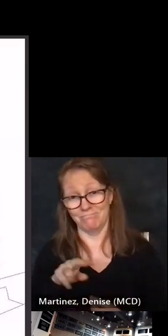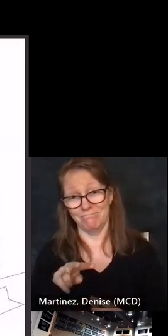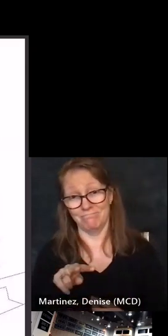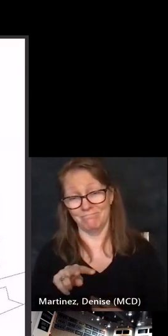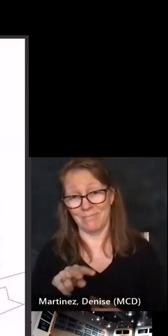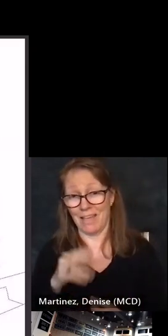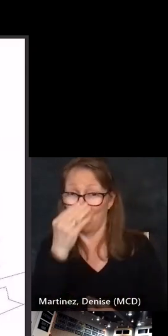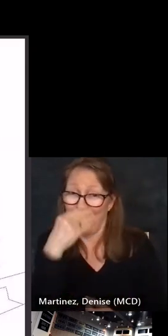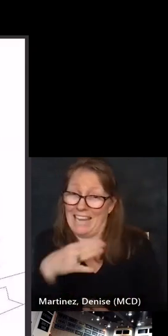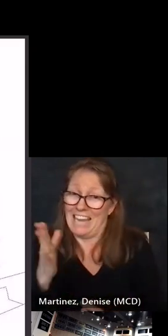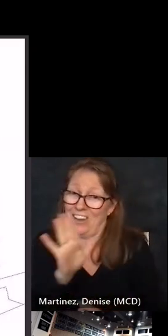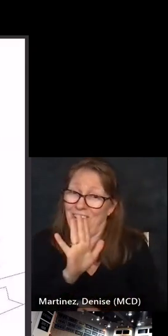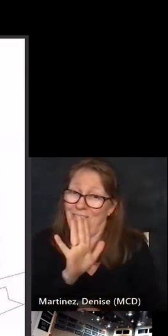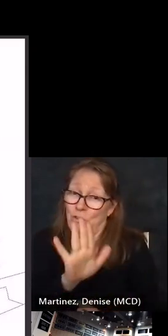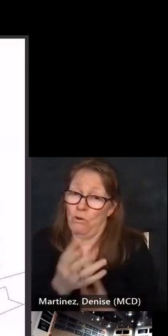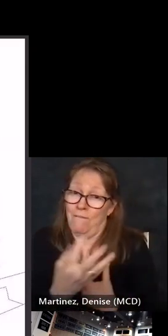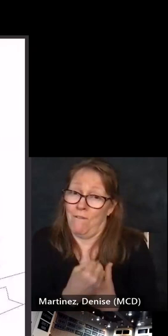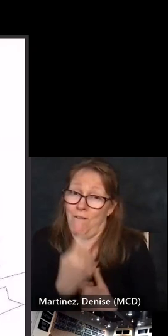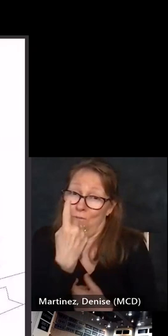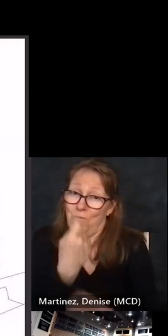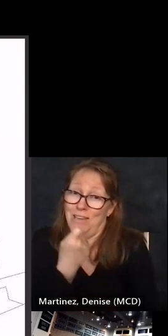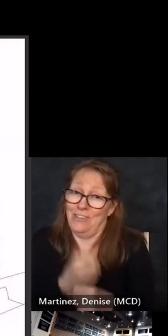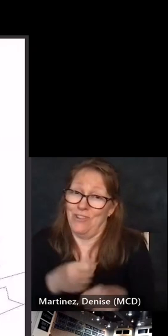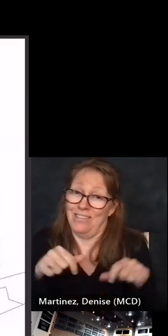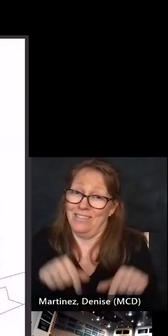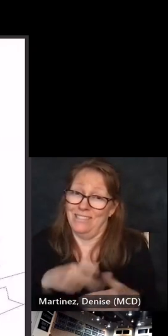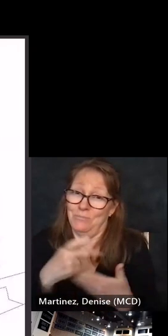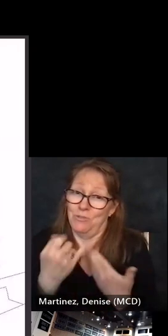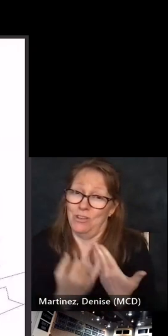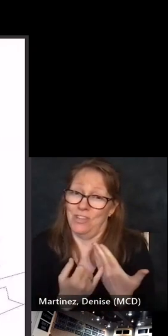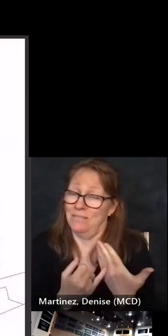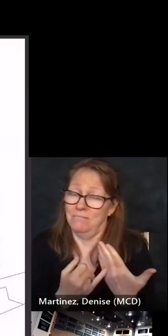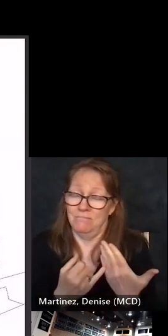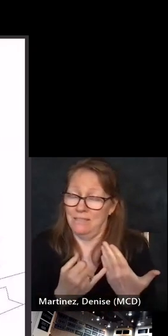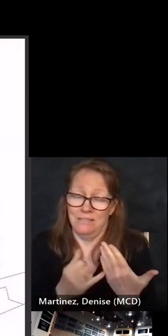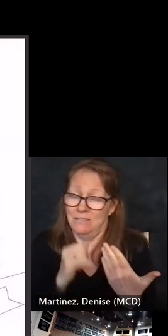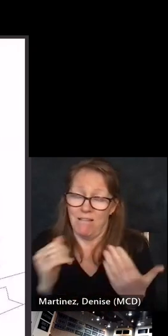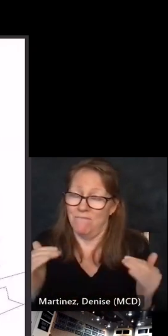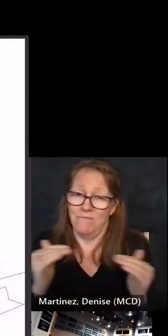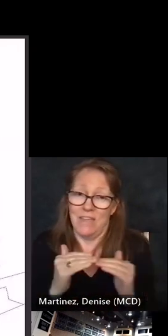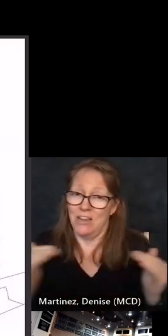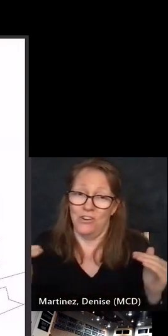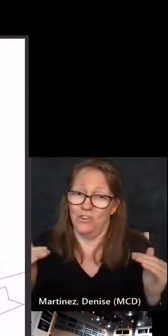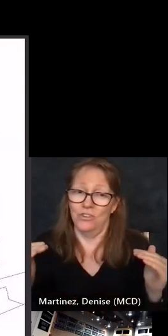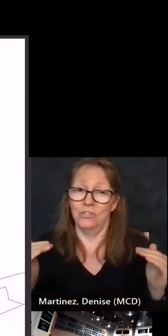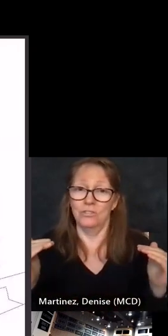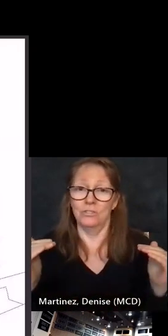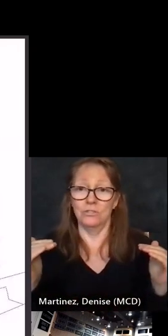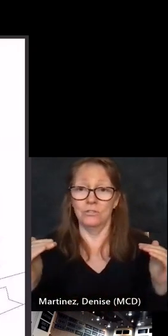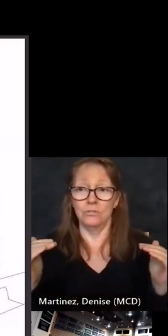this project. And I don't think that it's fair to